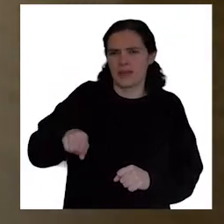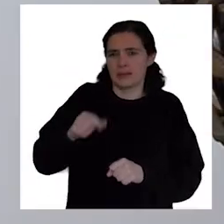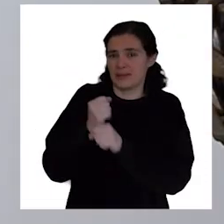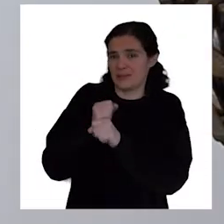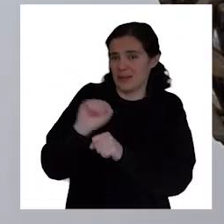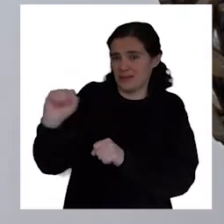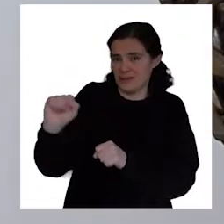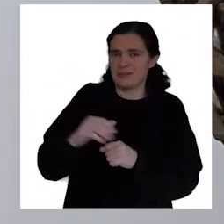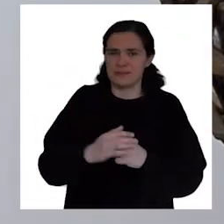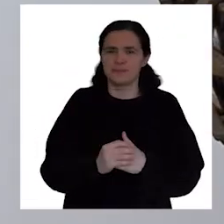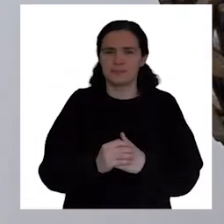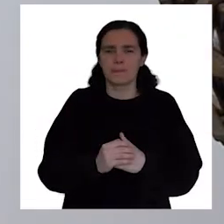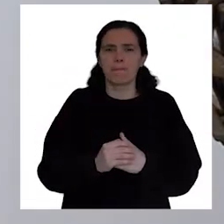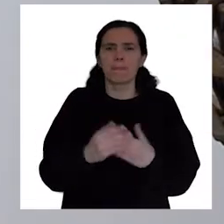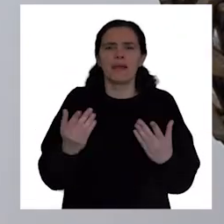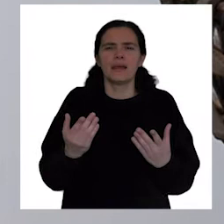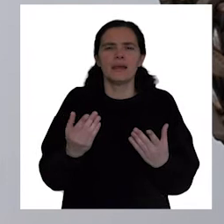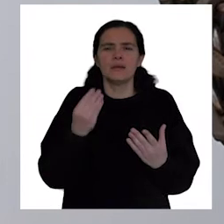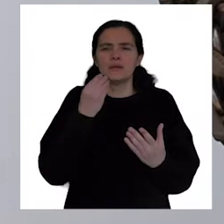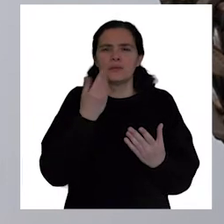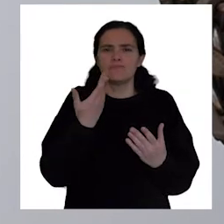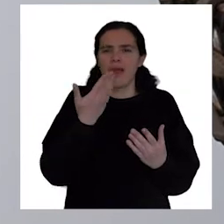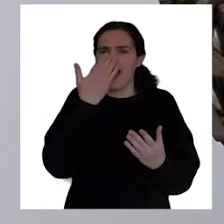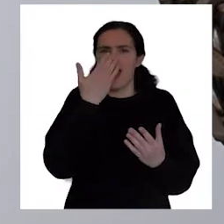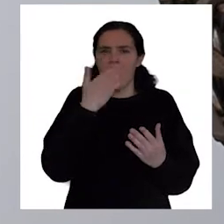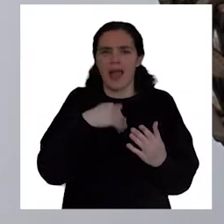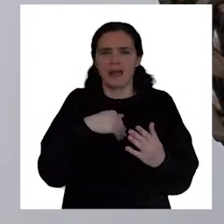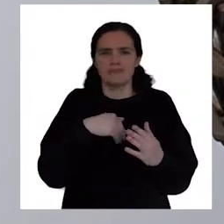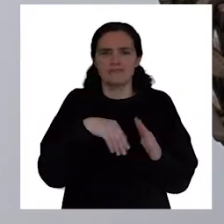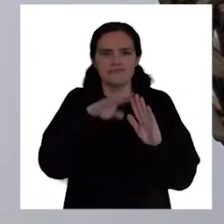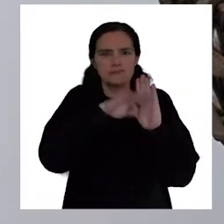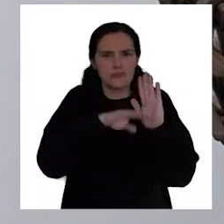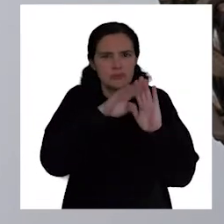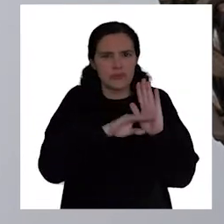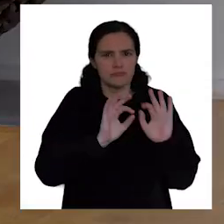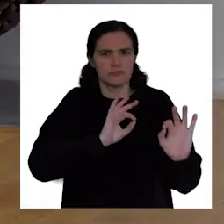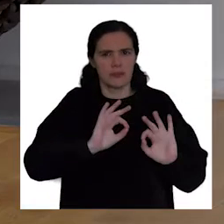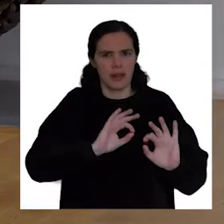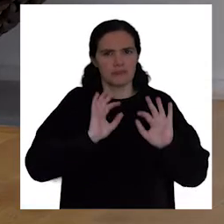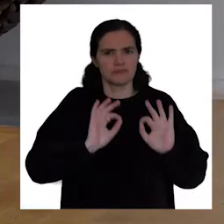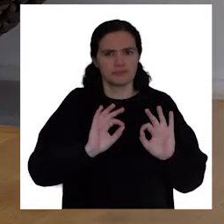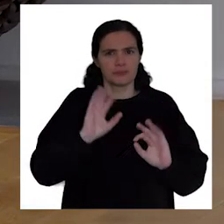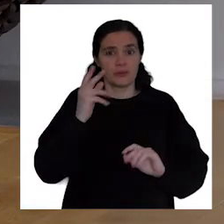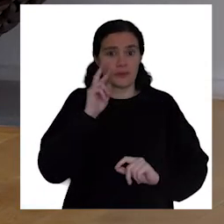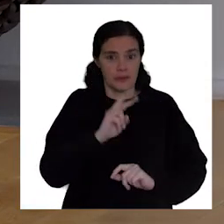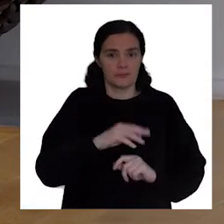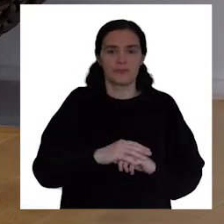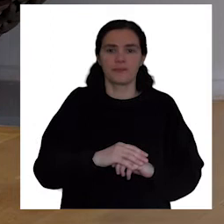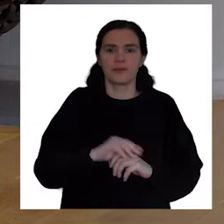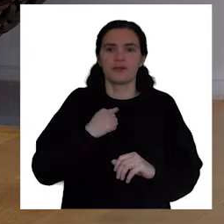his work, which is actually quite programmatic when you look at it this way. So we were looking at